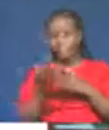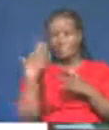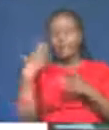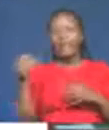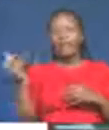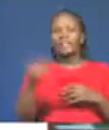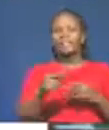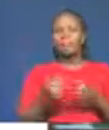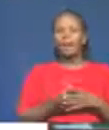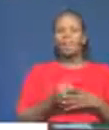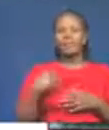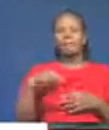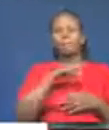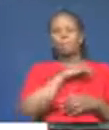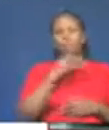had